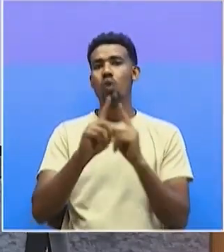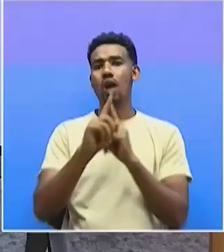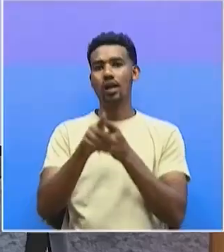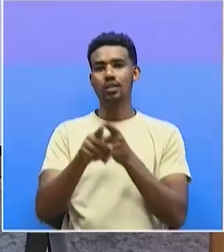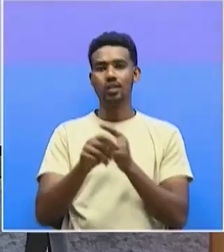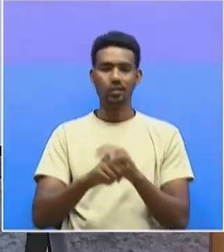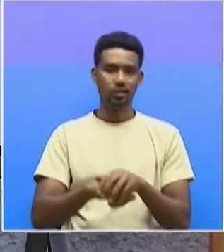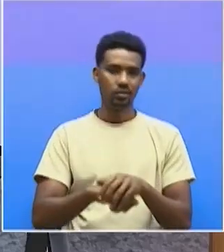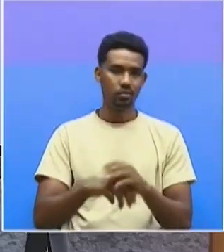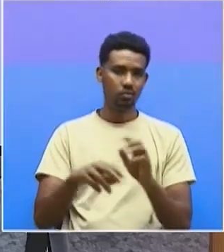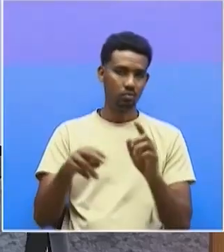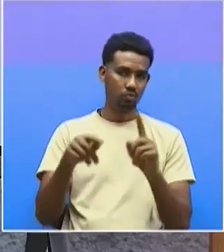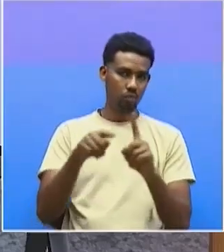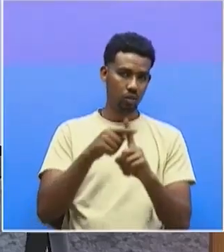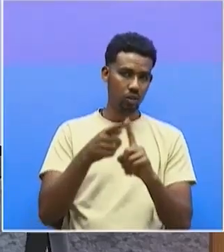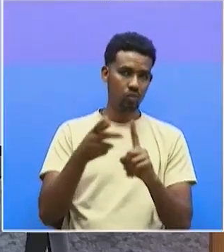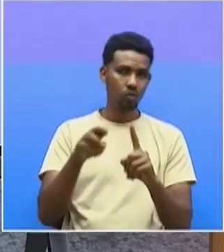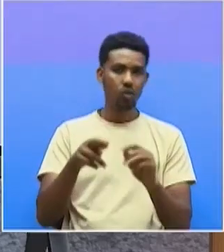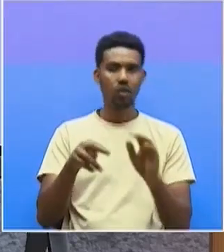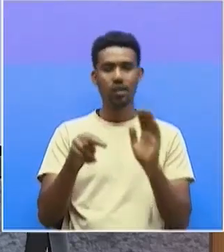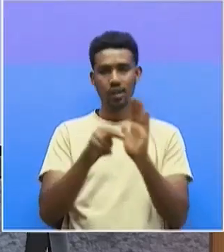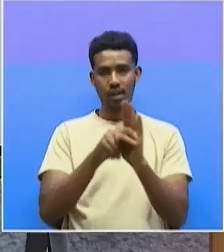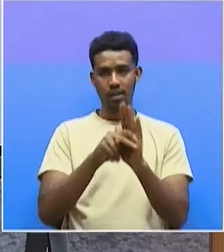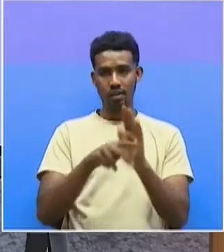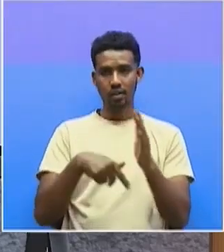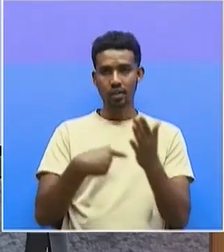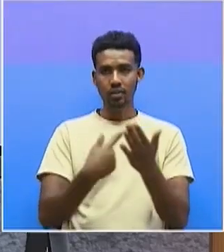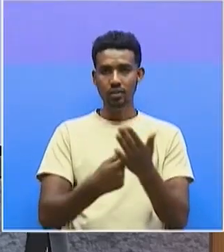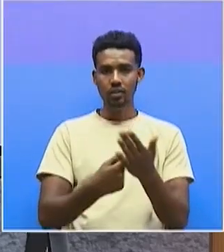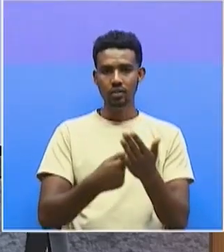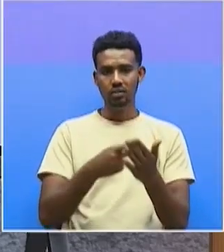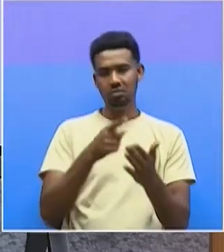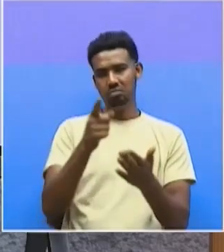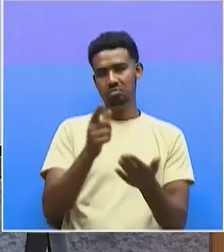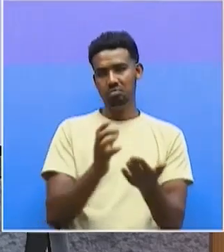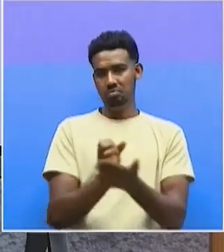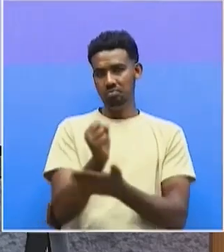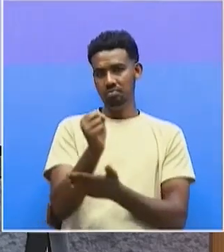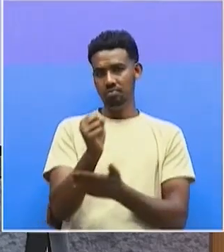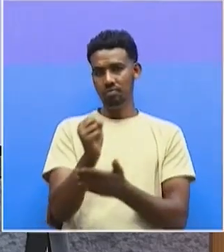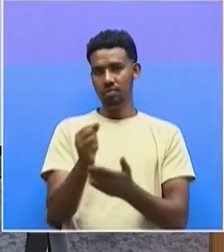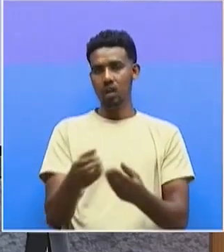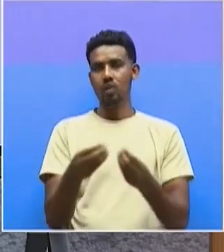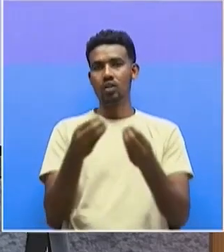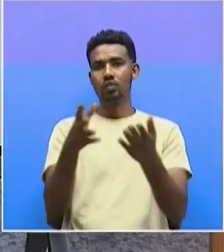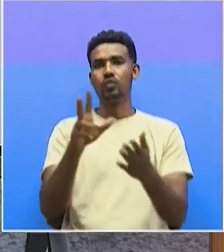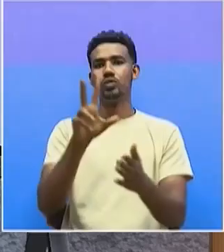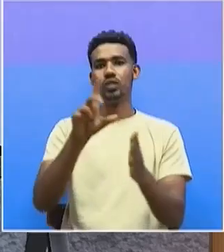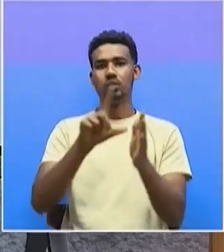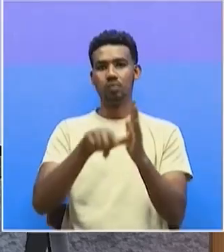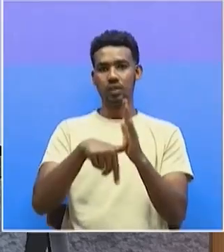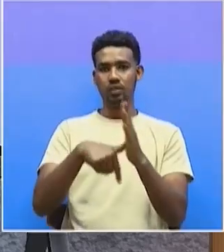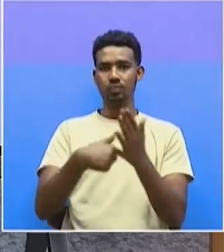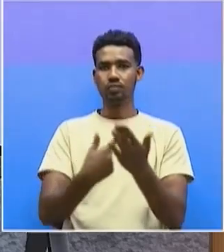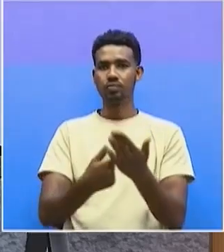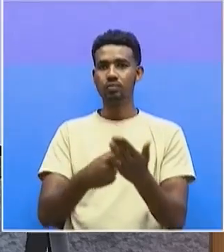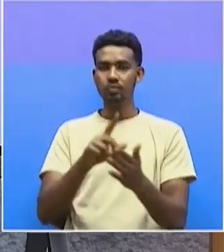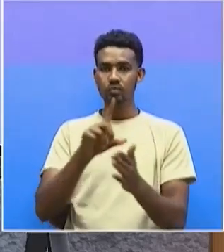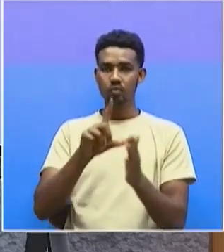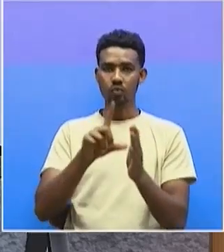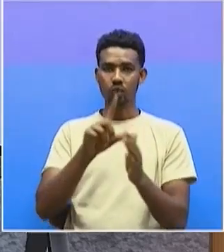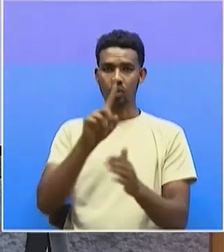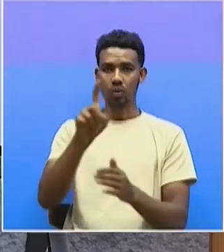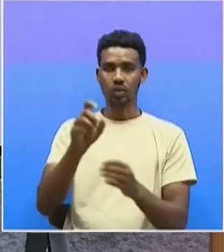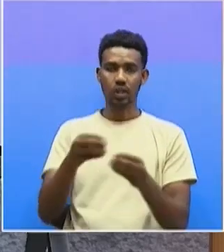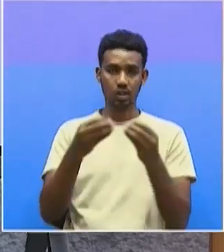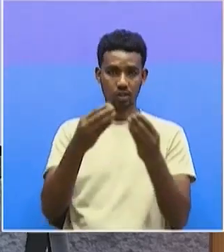whether positive or negative. This is up to you. I'll give you 3 minutes for these questions. I will be here and I'll